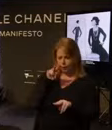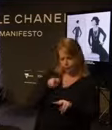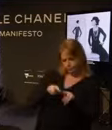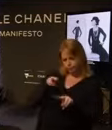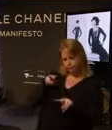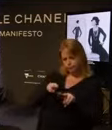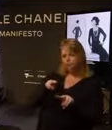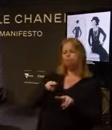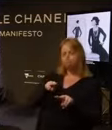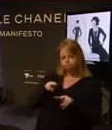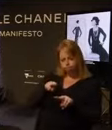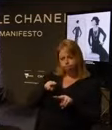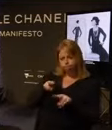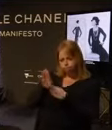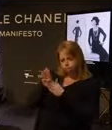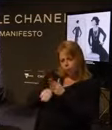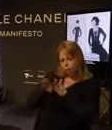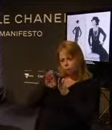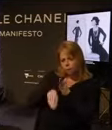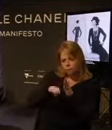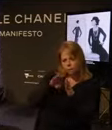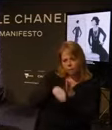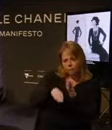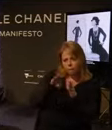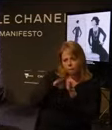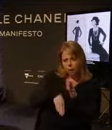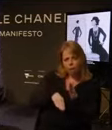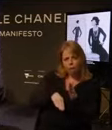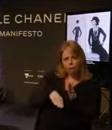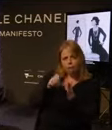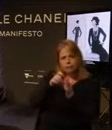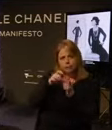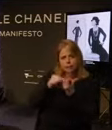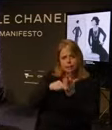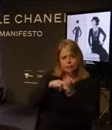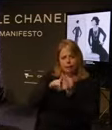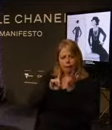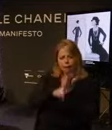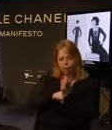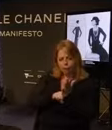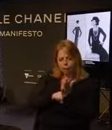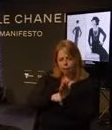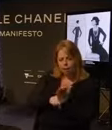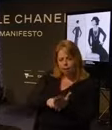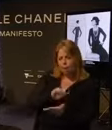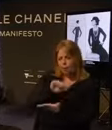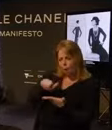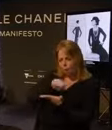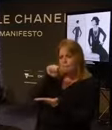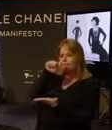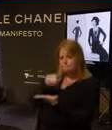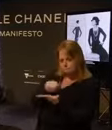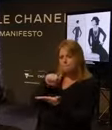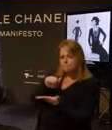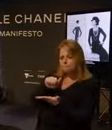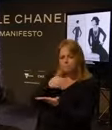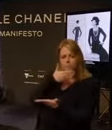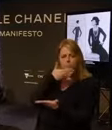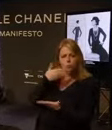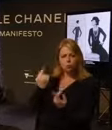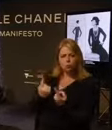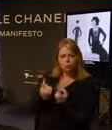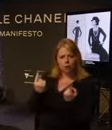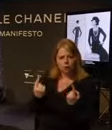and take away design details until they were just right, you know, with beautiful seams.